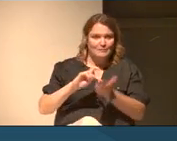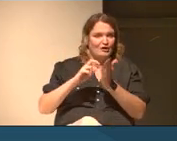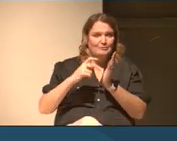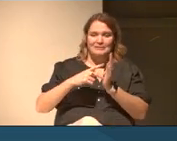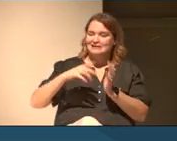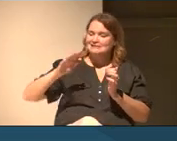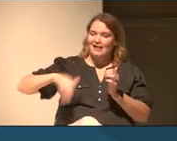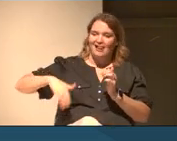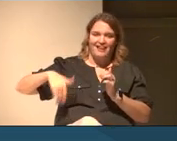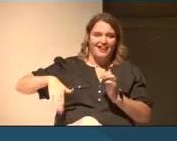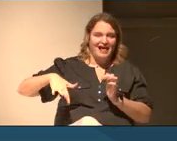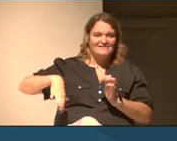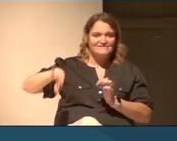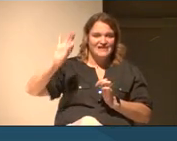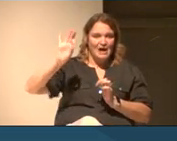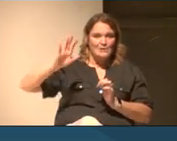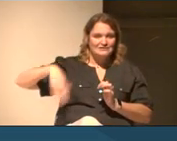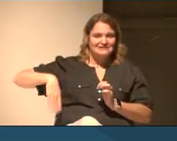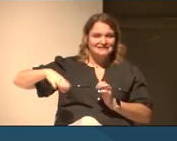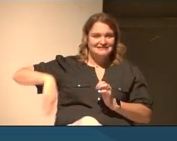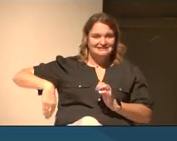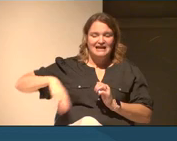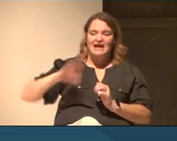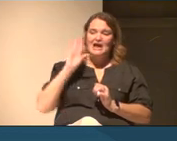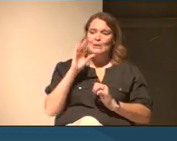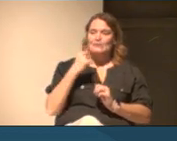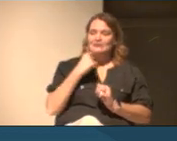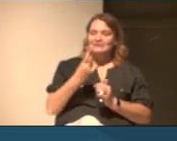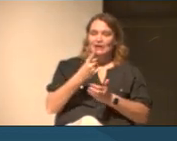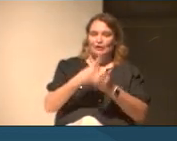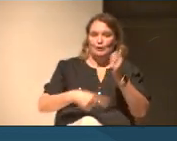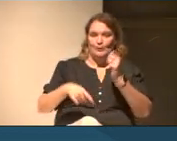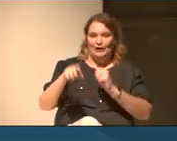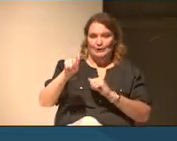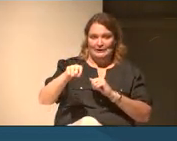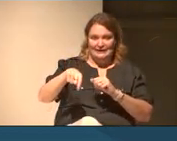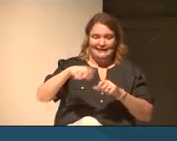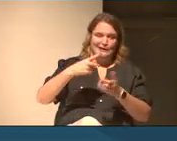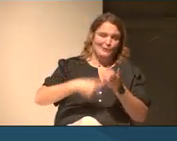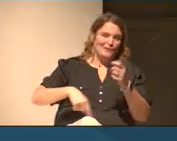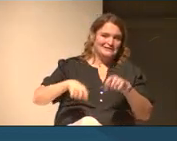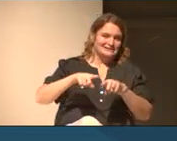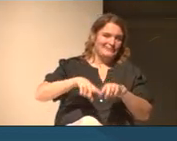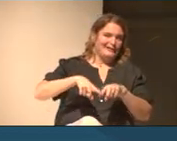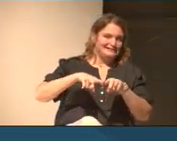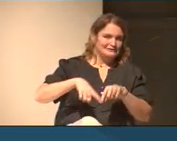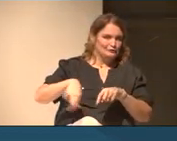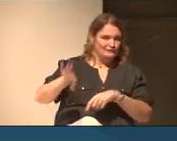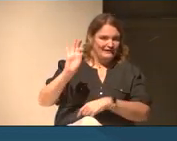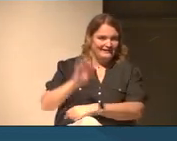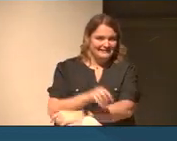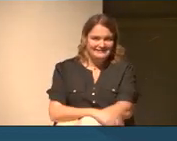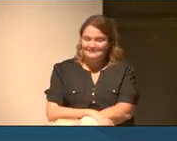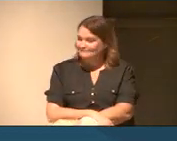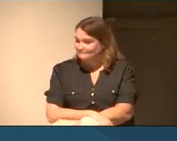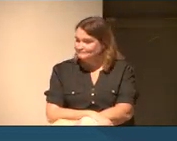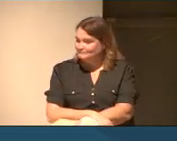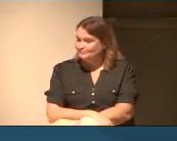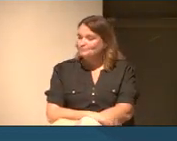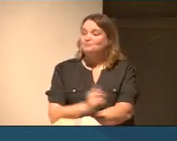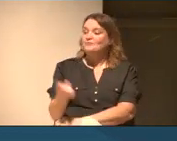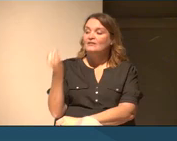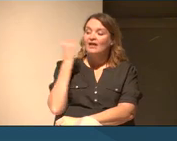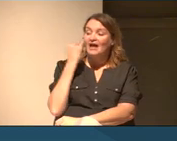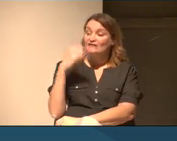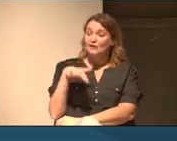yet, and if you click on that, it'll tell you what's needed, what dependencies are needed for them to be found. If you